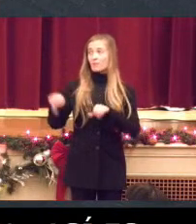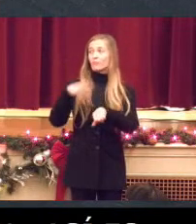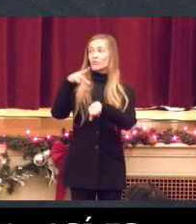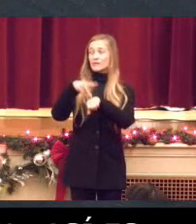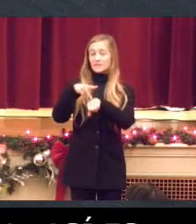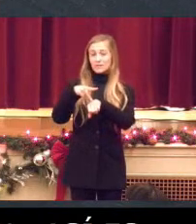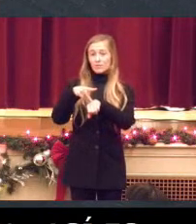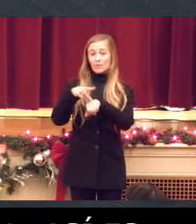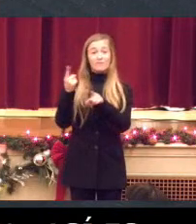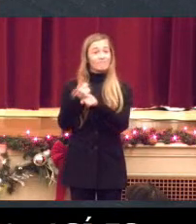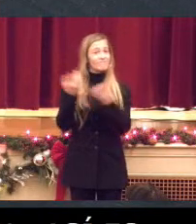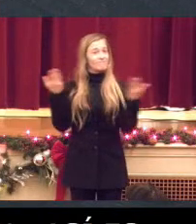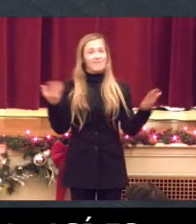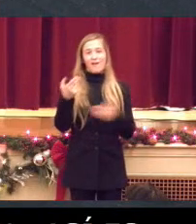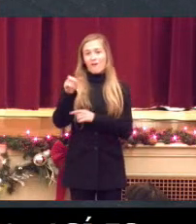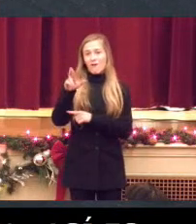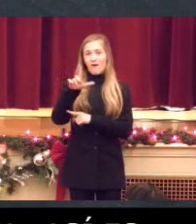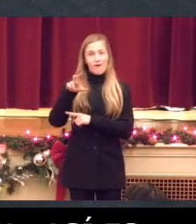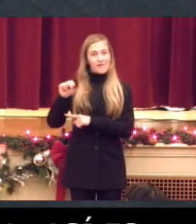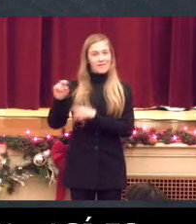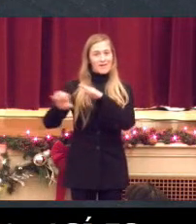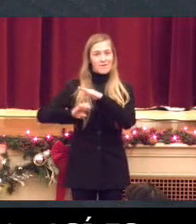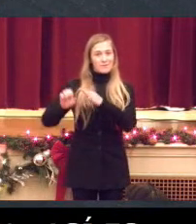principal right here at Harlan Elementary.